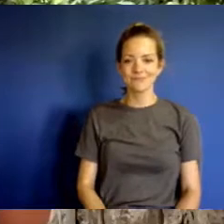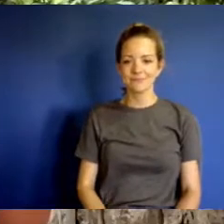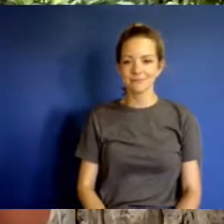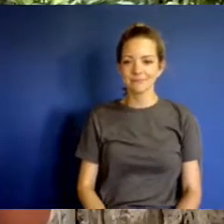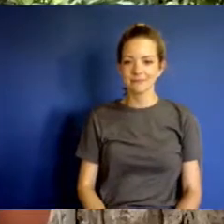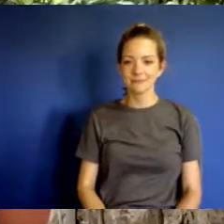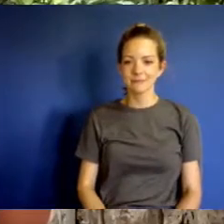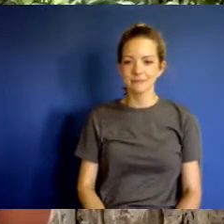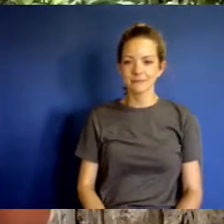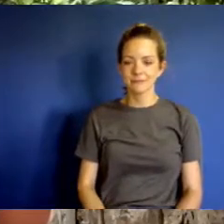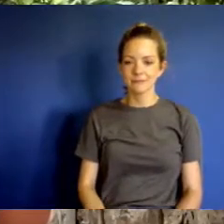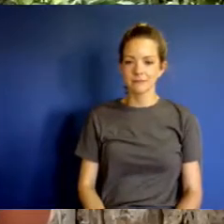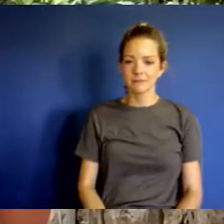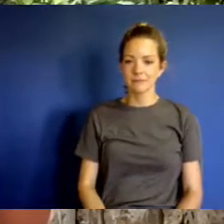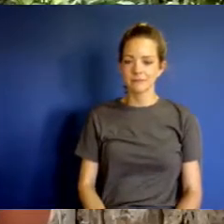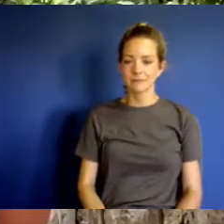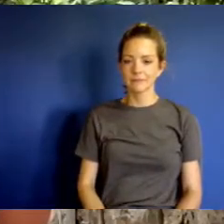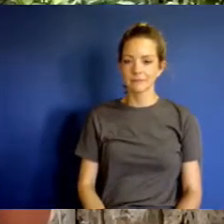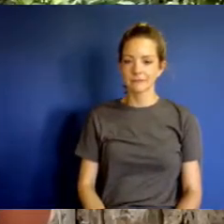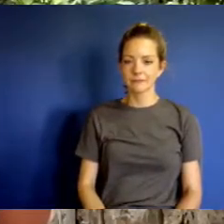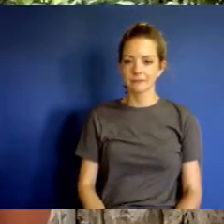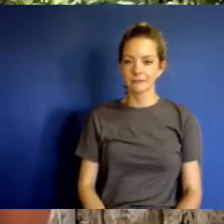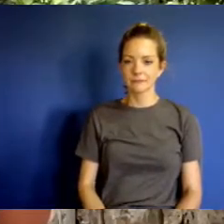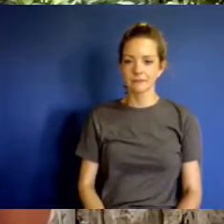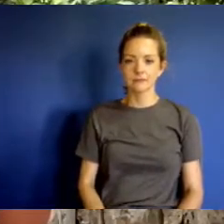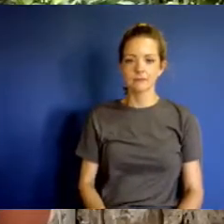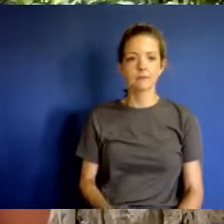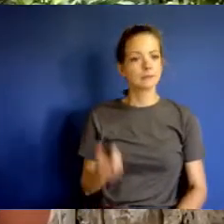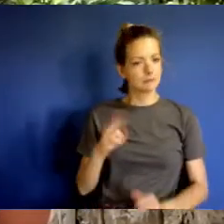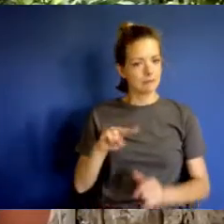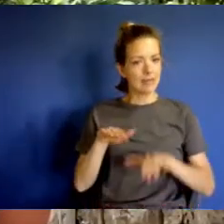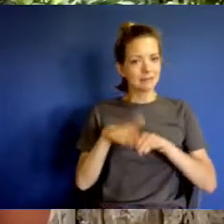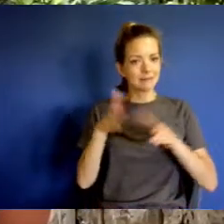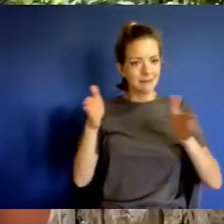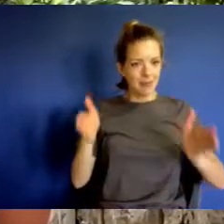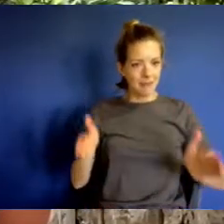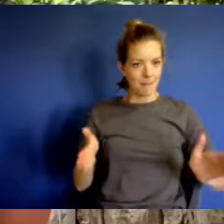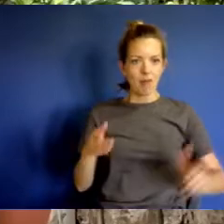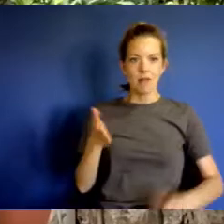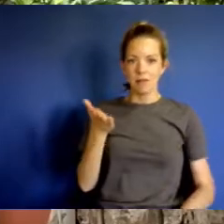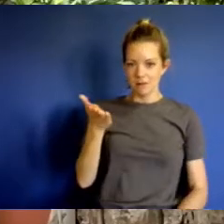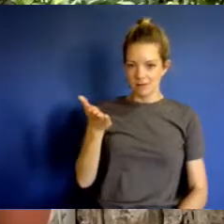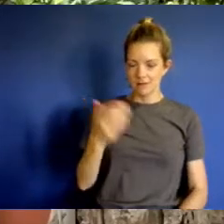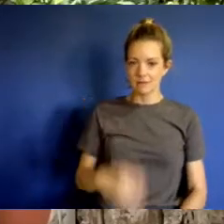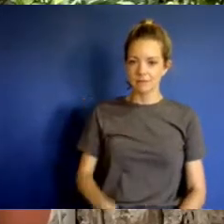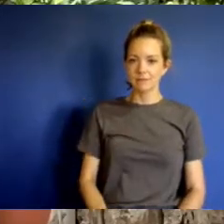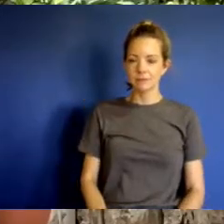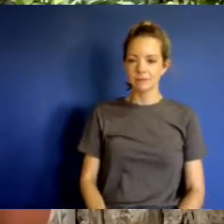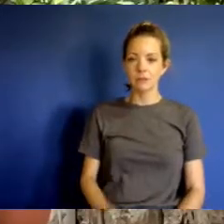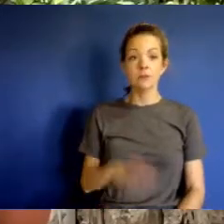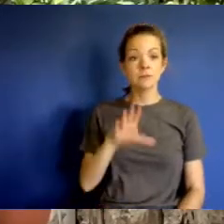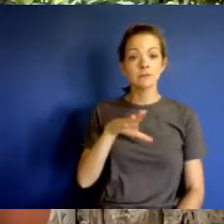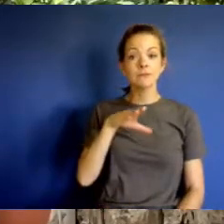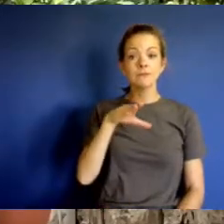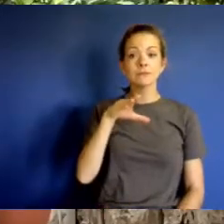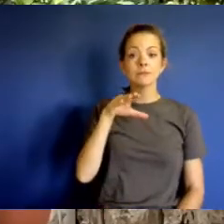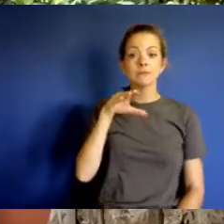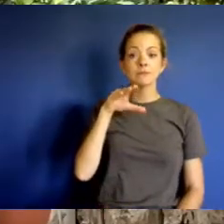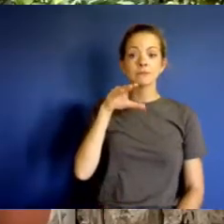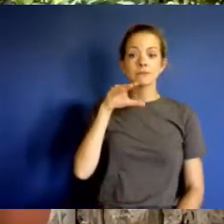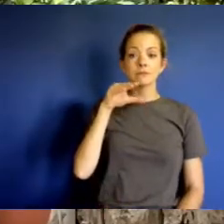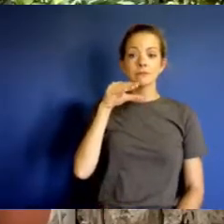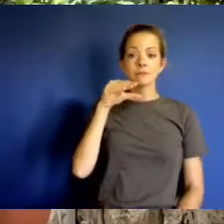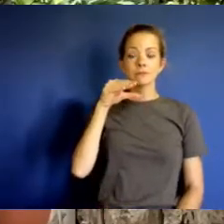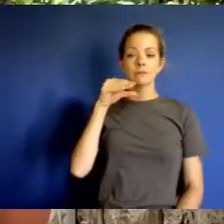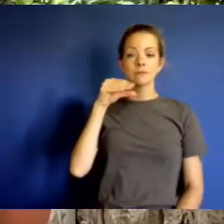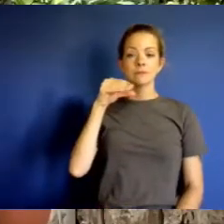Good. Okay. Release. Come back to all fours. Take a breath in, and as